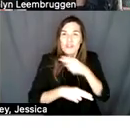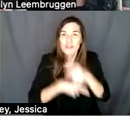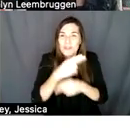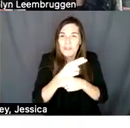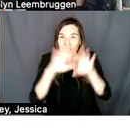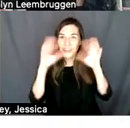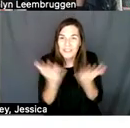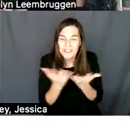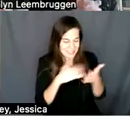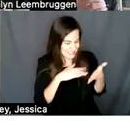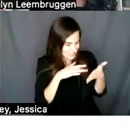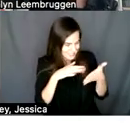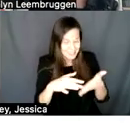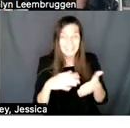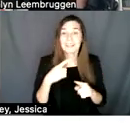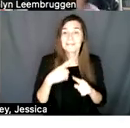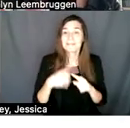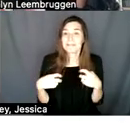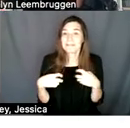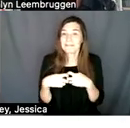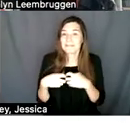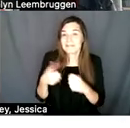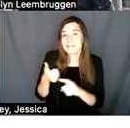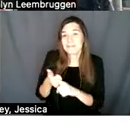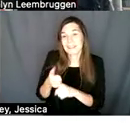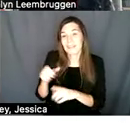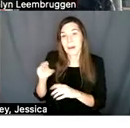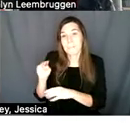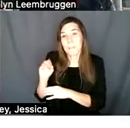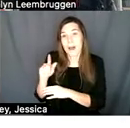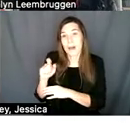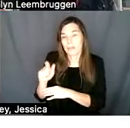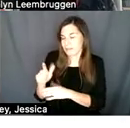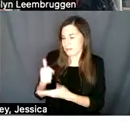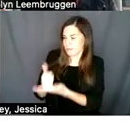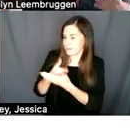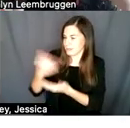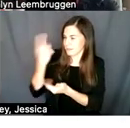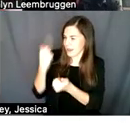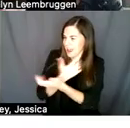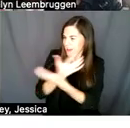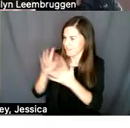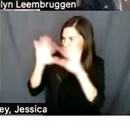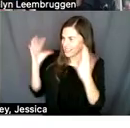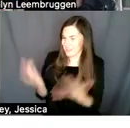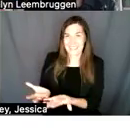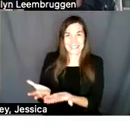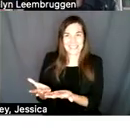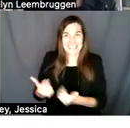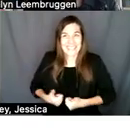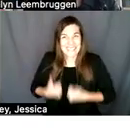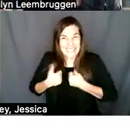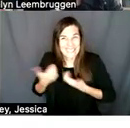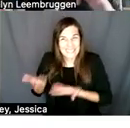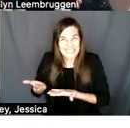And physics is also a model for understanding everything that exists. So I have kind of three different definitions here. It